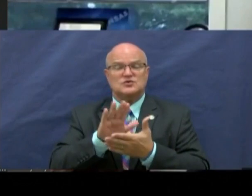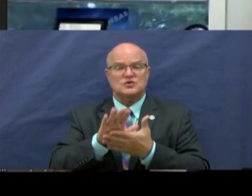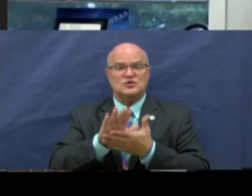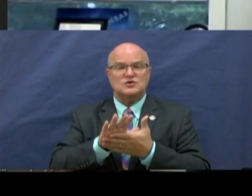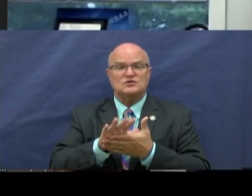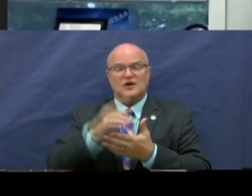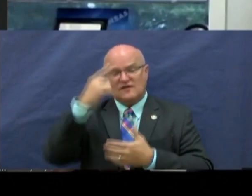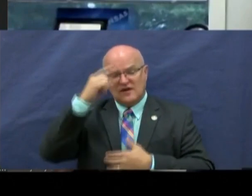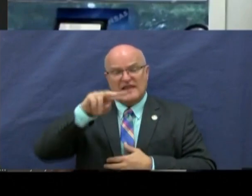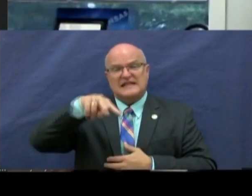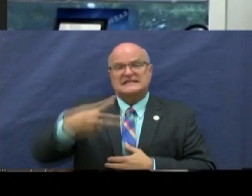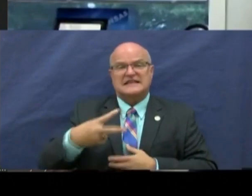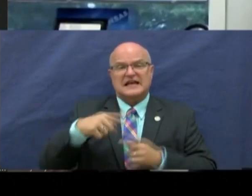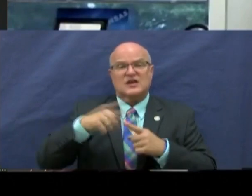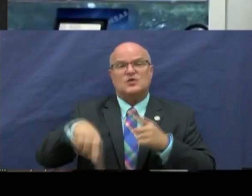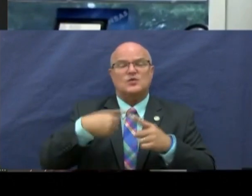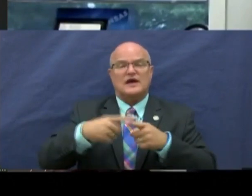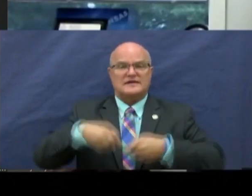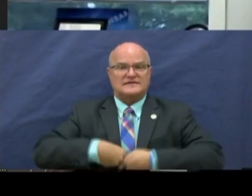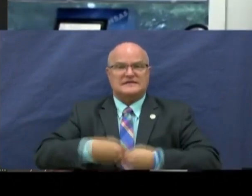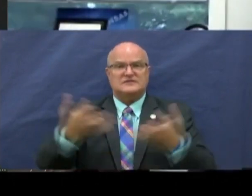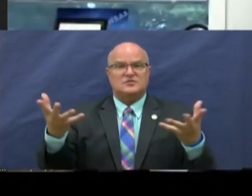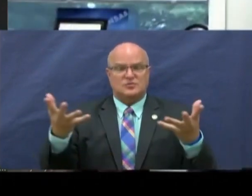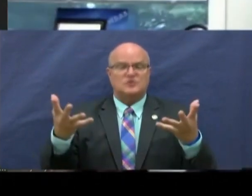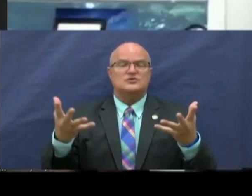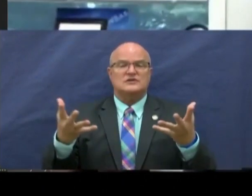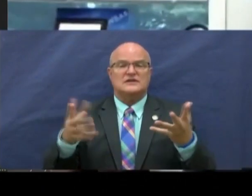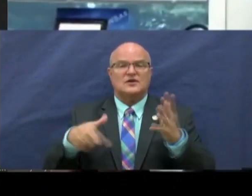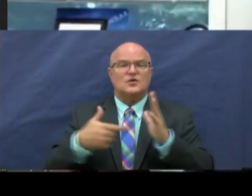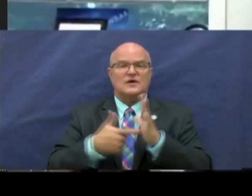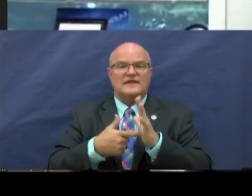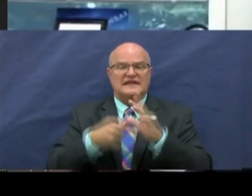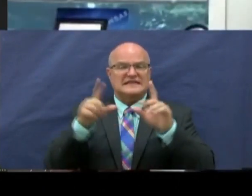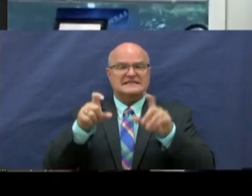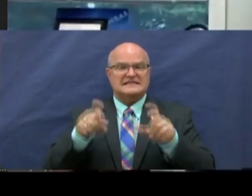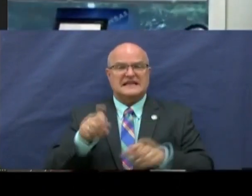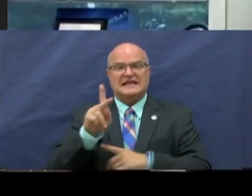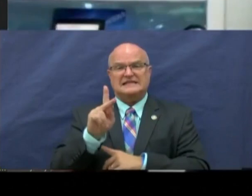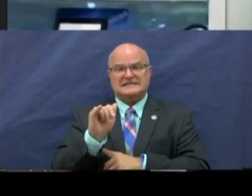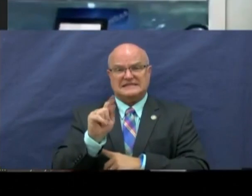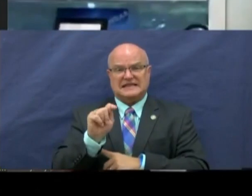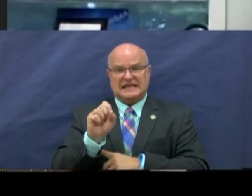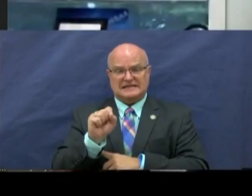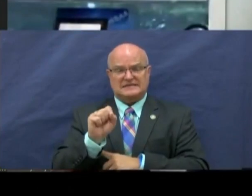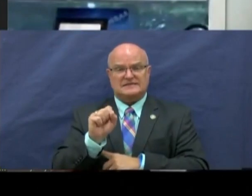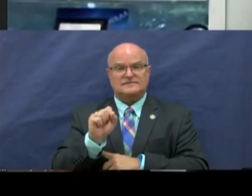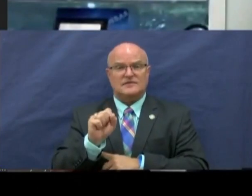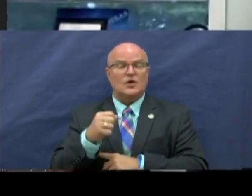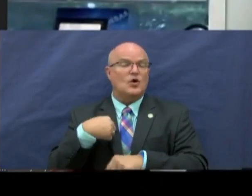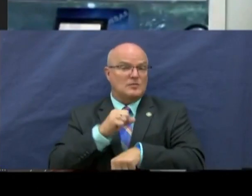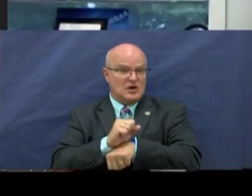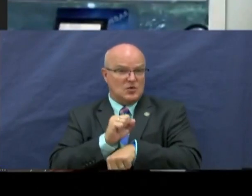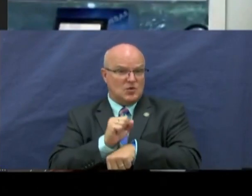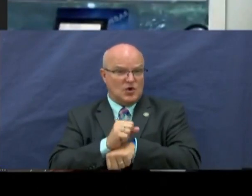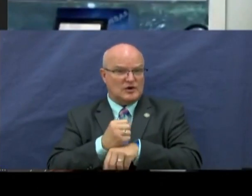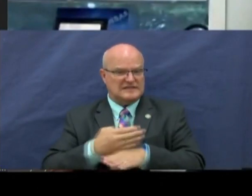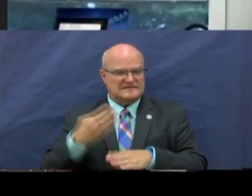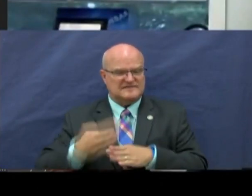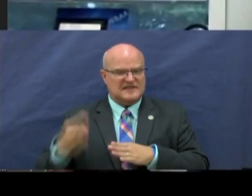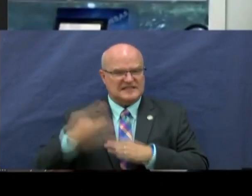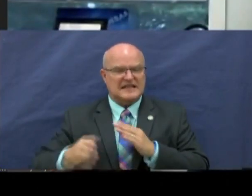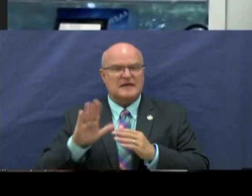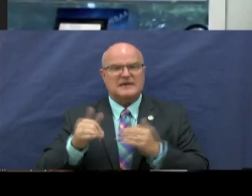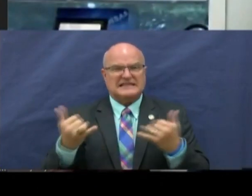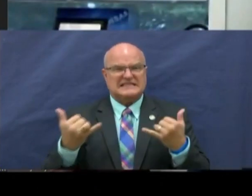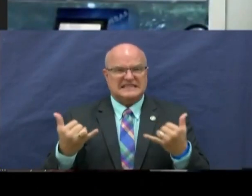for the second round of distribution in this pilot. We will be working to finish that by